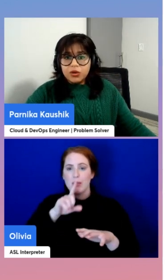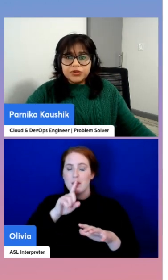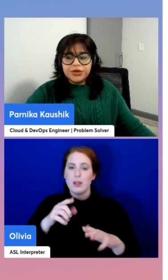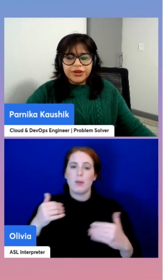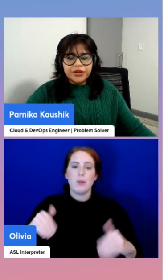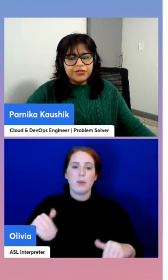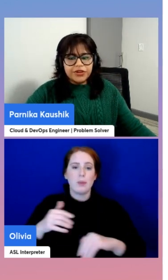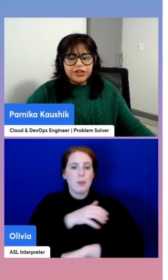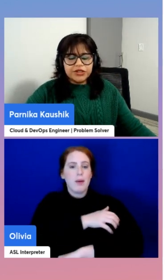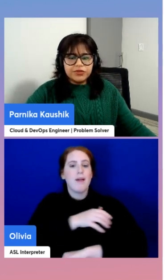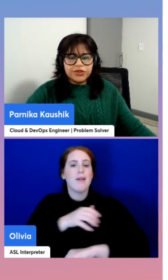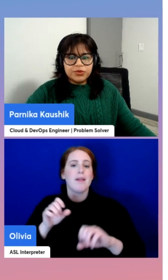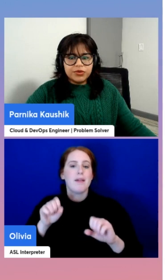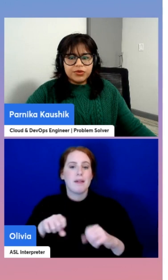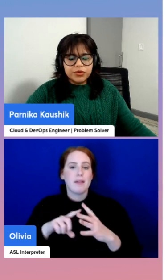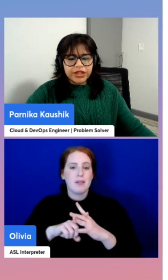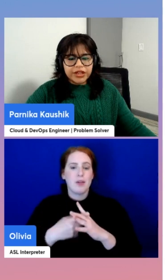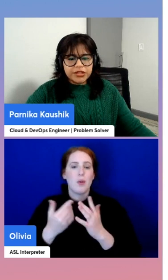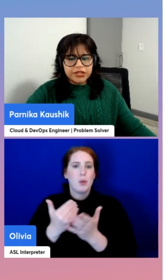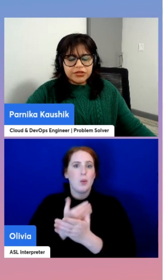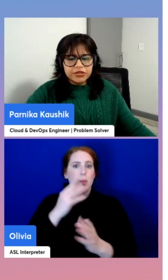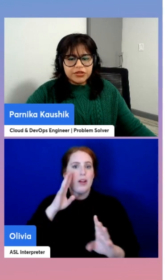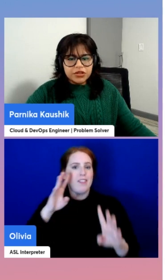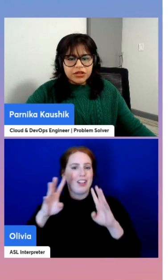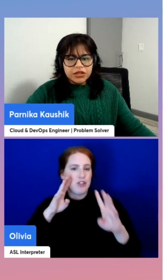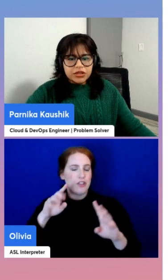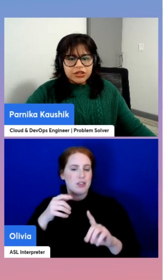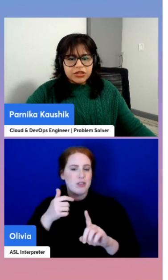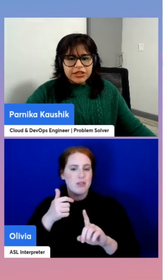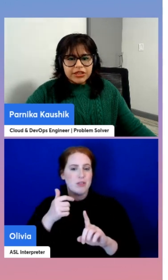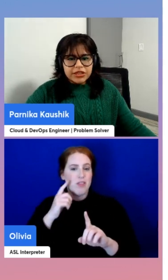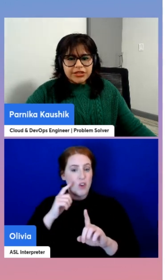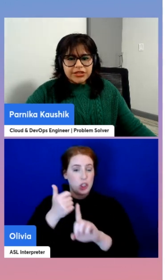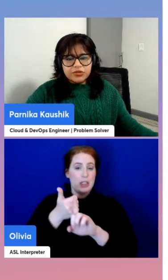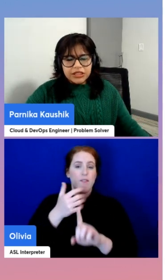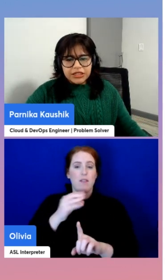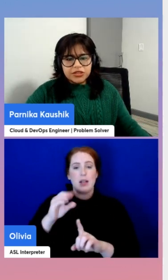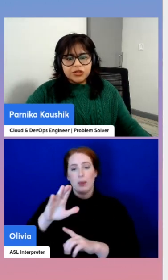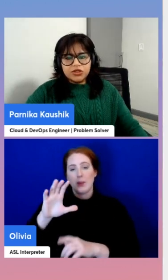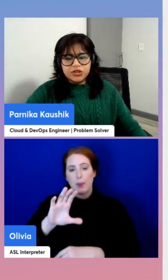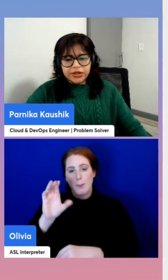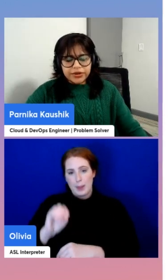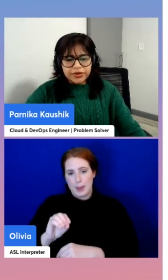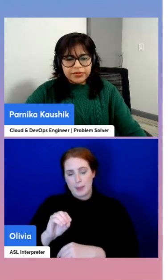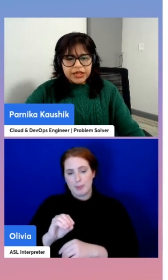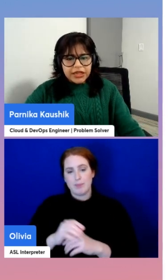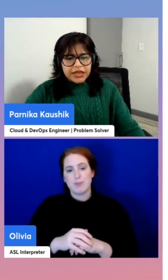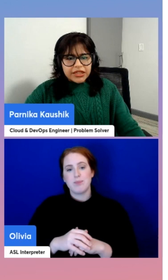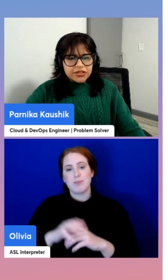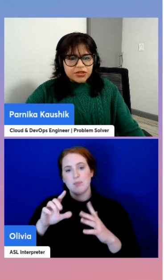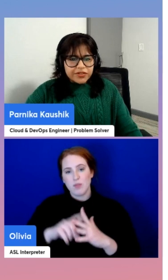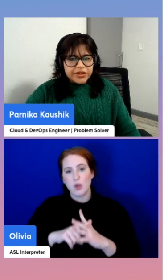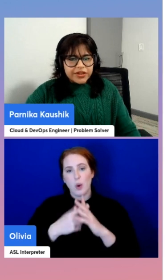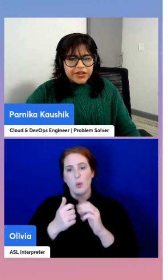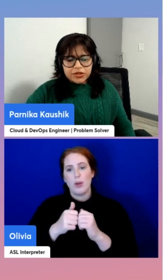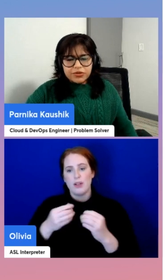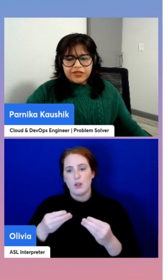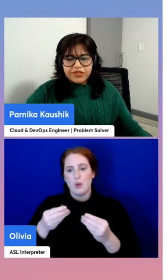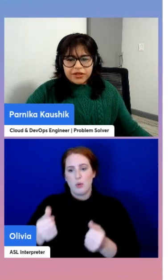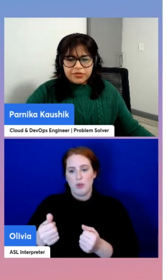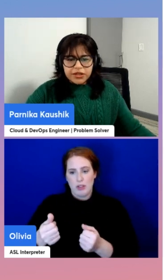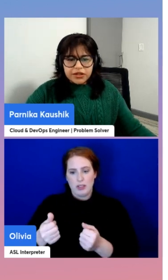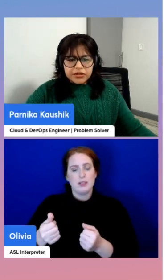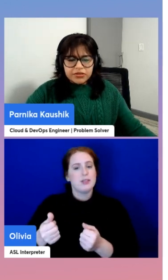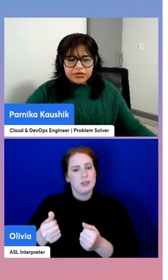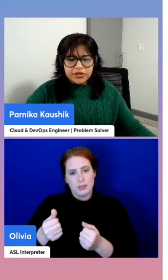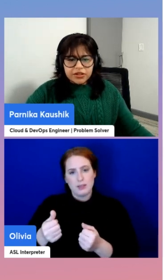usher in a whole new era of innovation for your organization. So let's delve into the solutions diagram. This is sort of like a